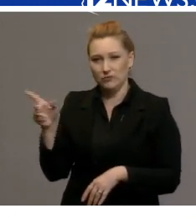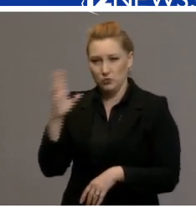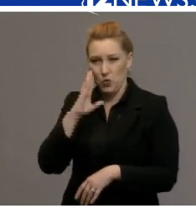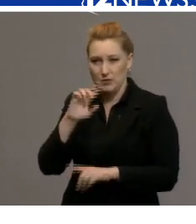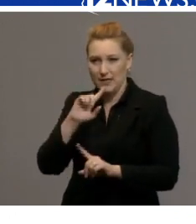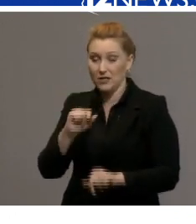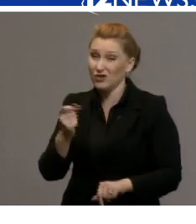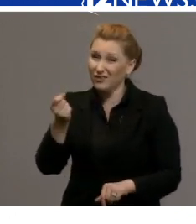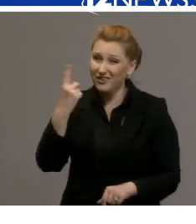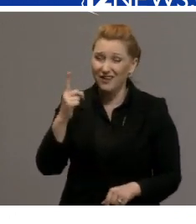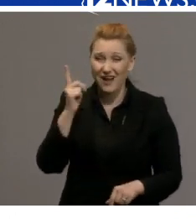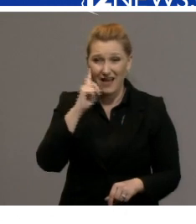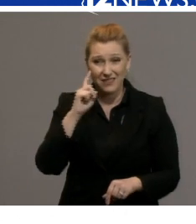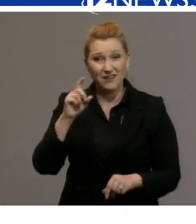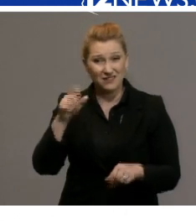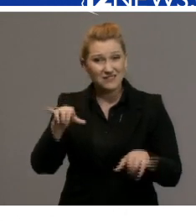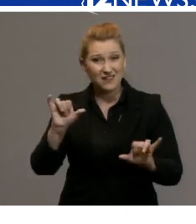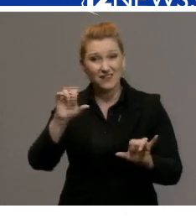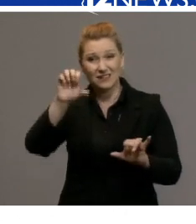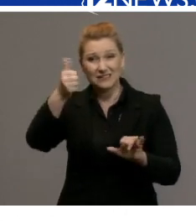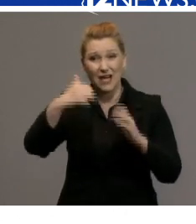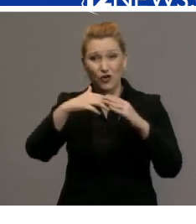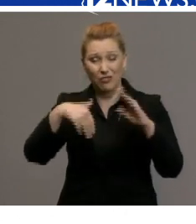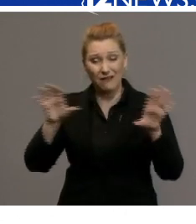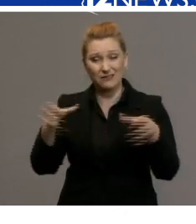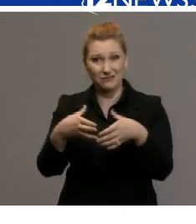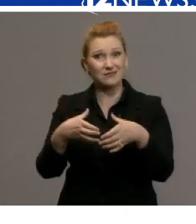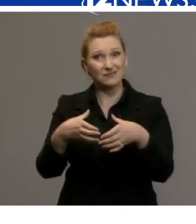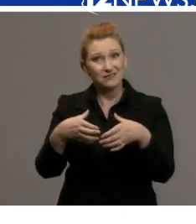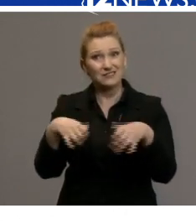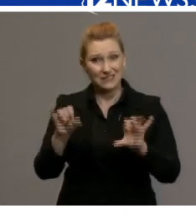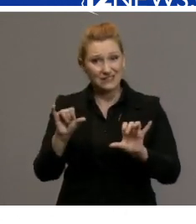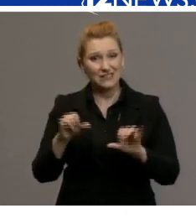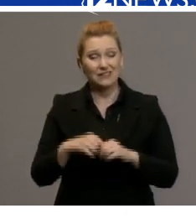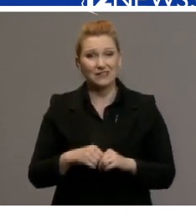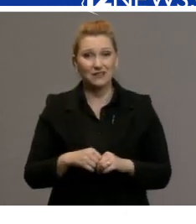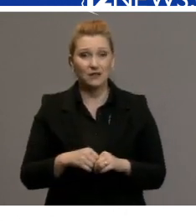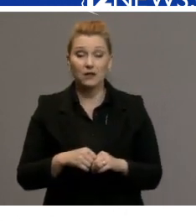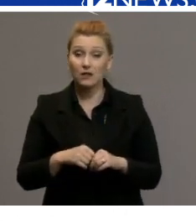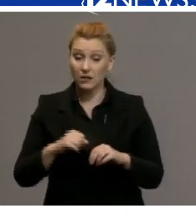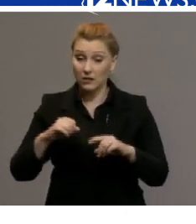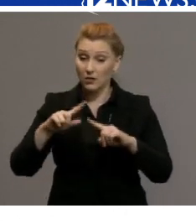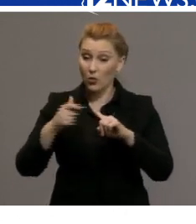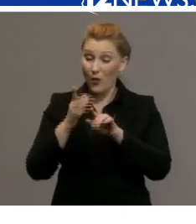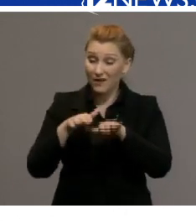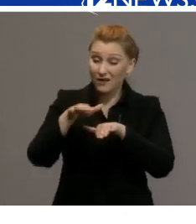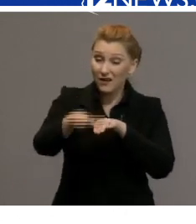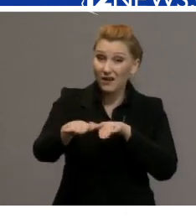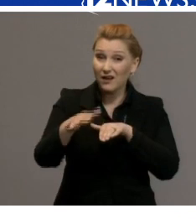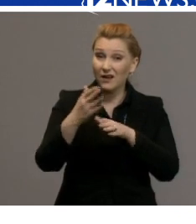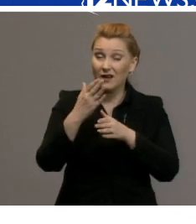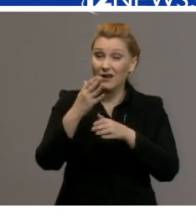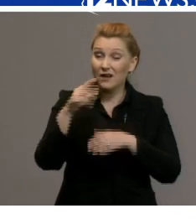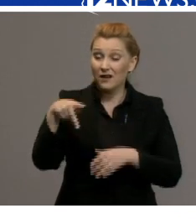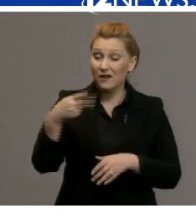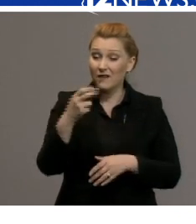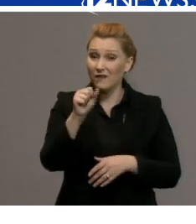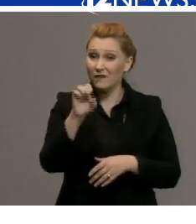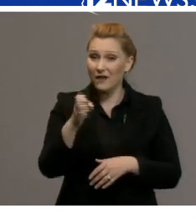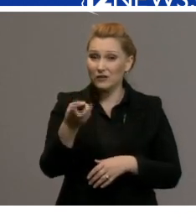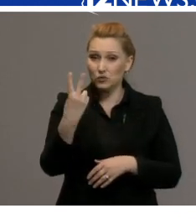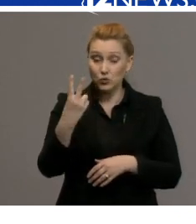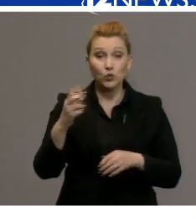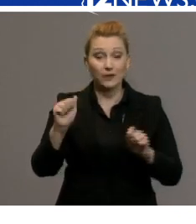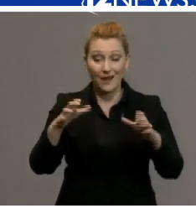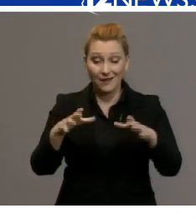of 10 or less. When we get to phase 2, that number expands to 50. We're not in